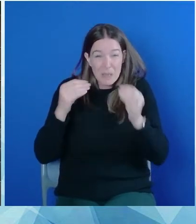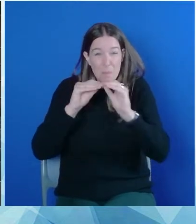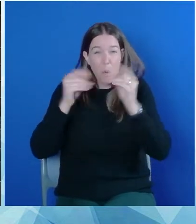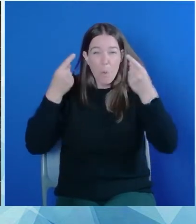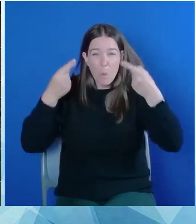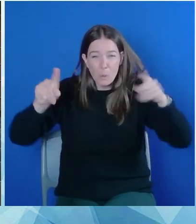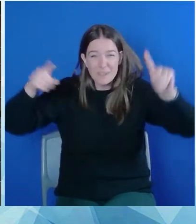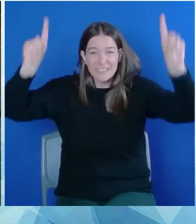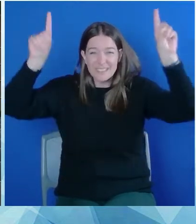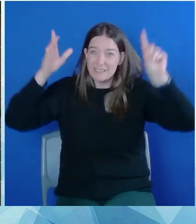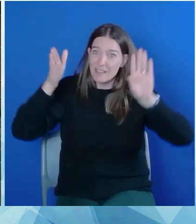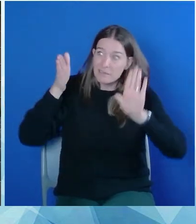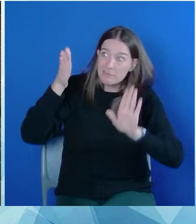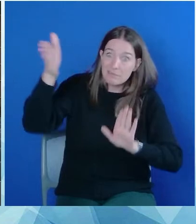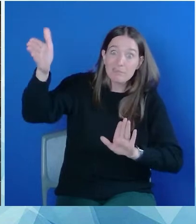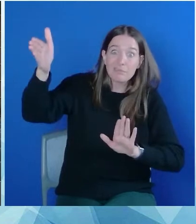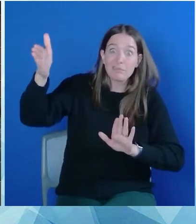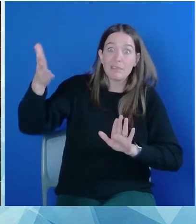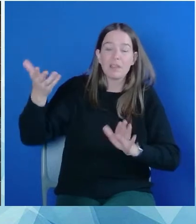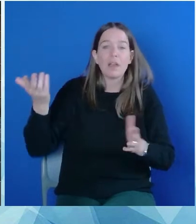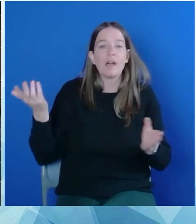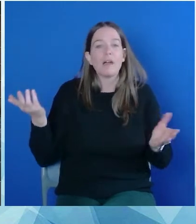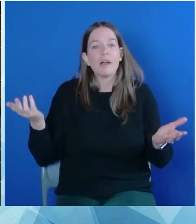like I've shared.